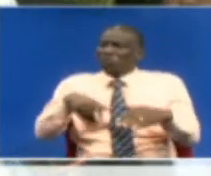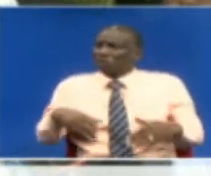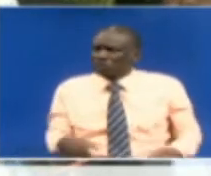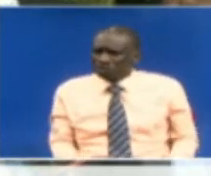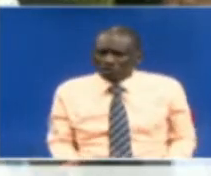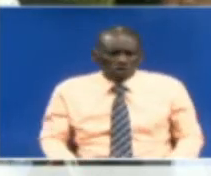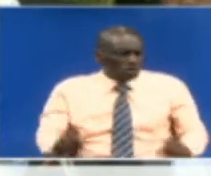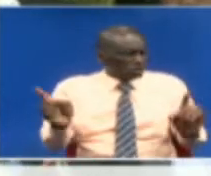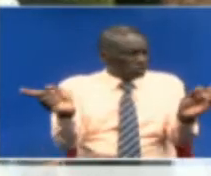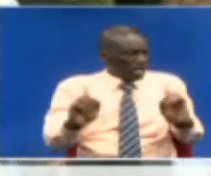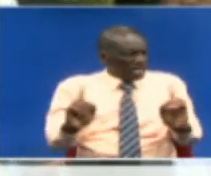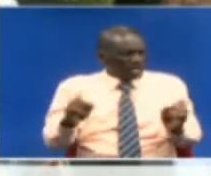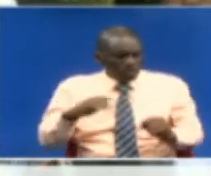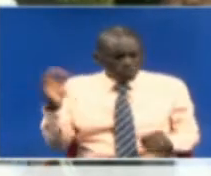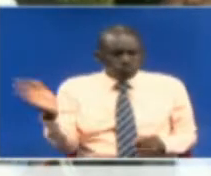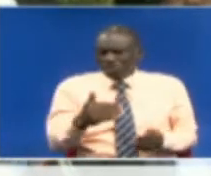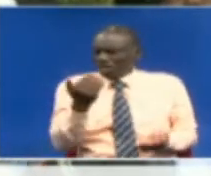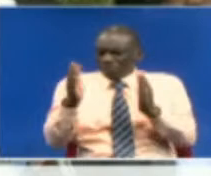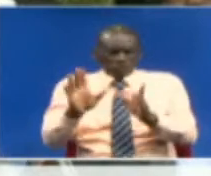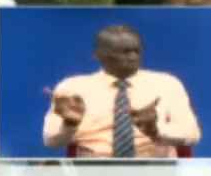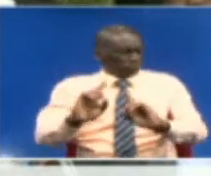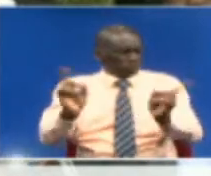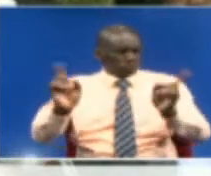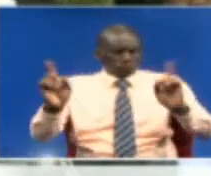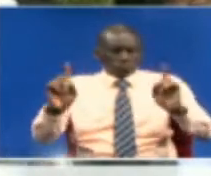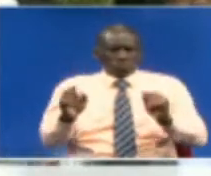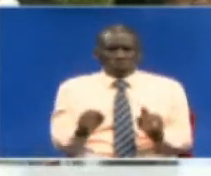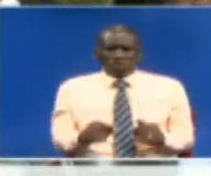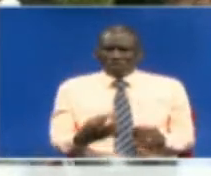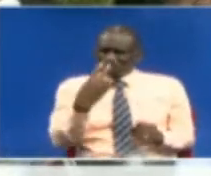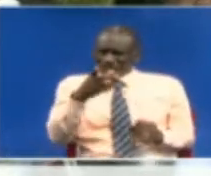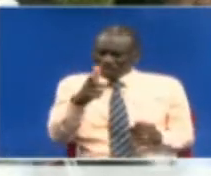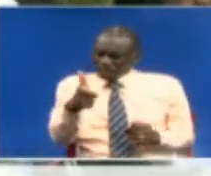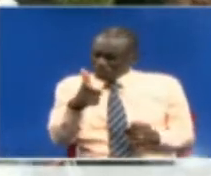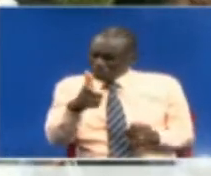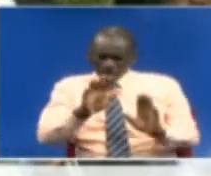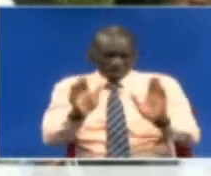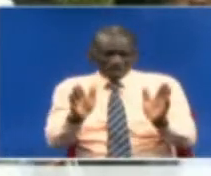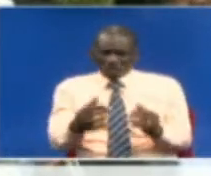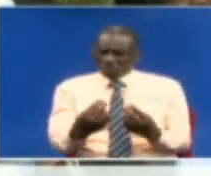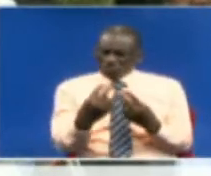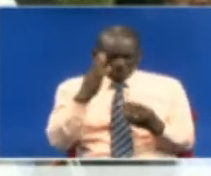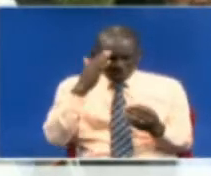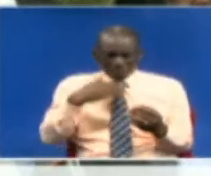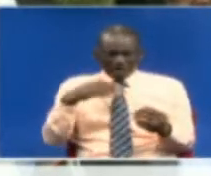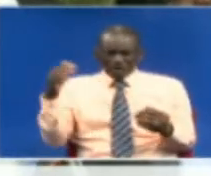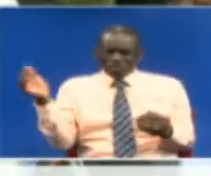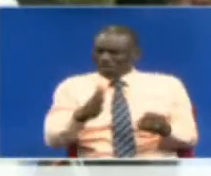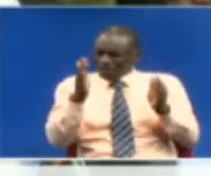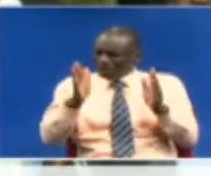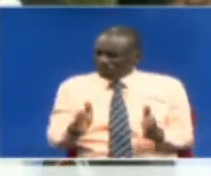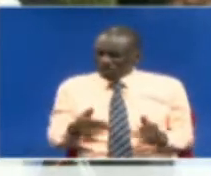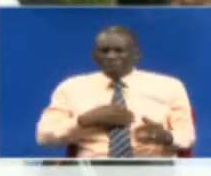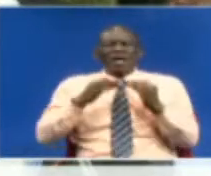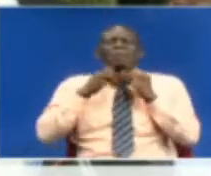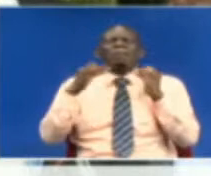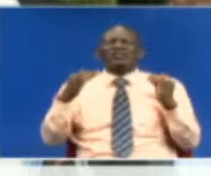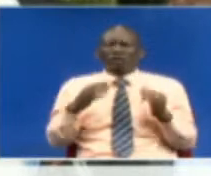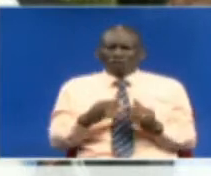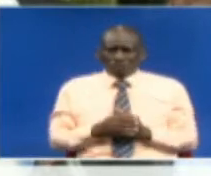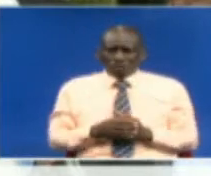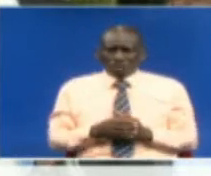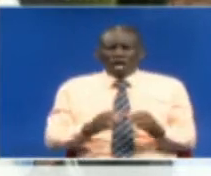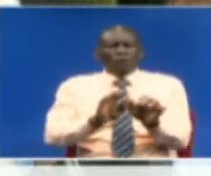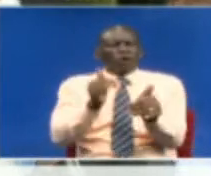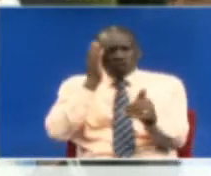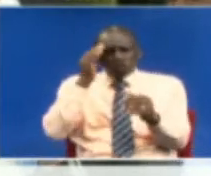No, I never assaulted anyone. Yeah. Do I look like assaulting anybody? I'm a pastor. Yeah, I don't